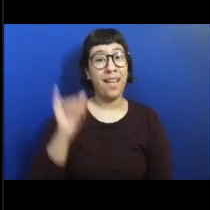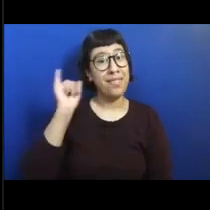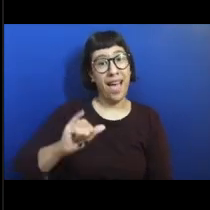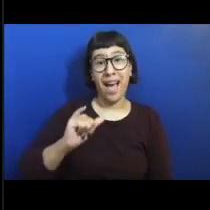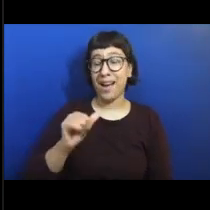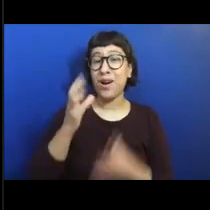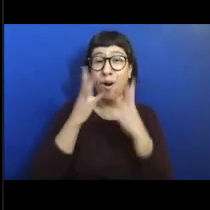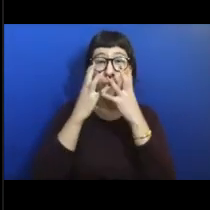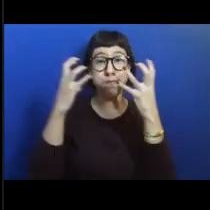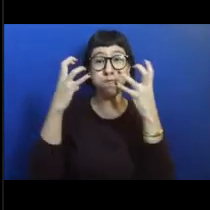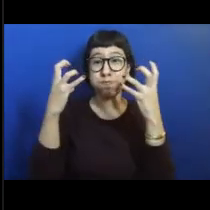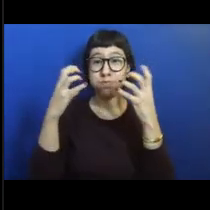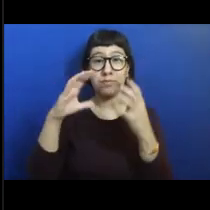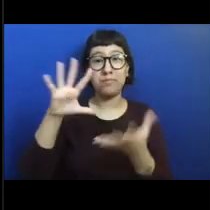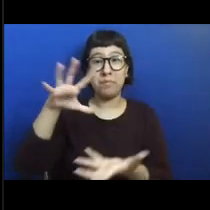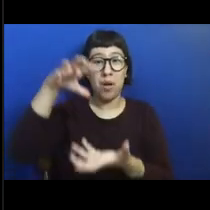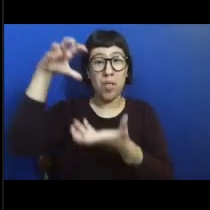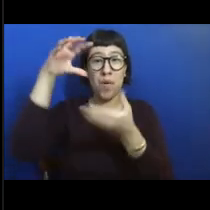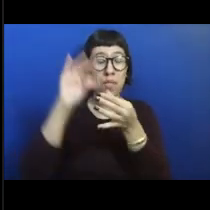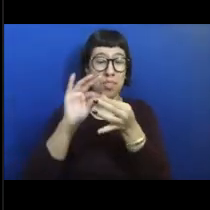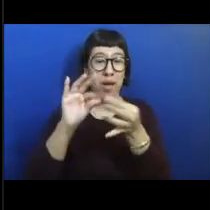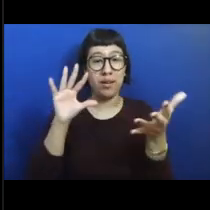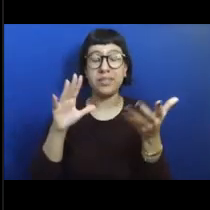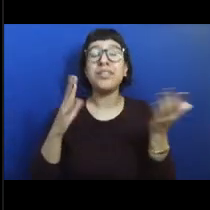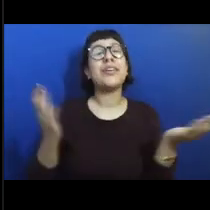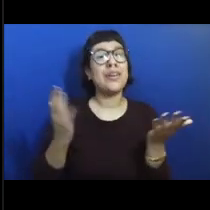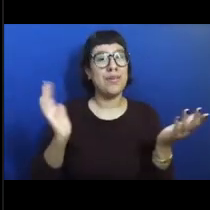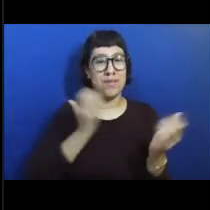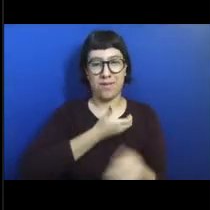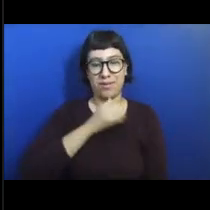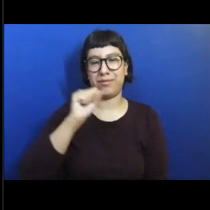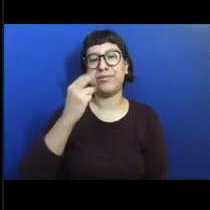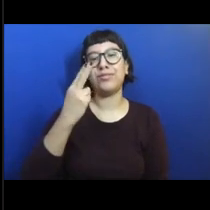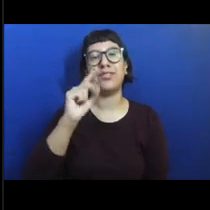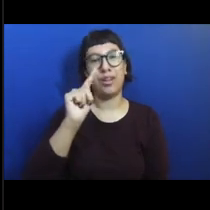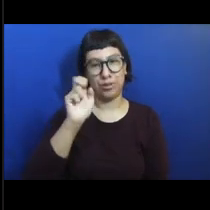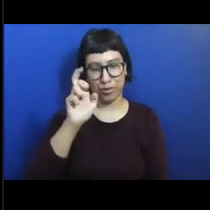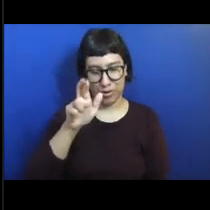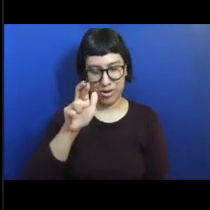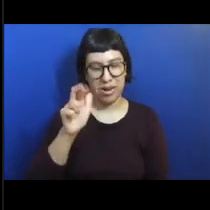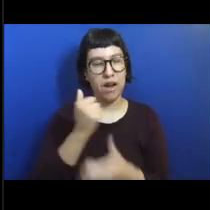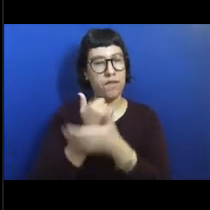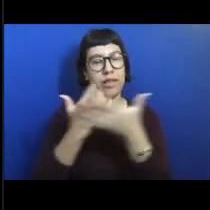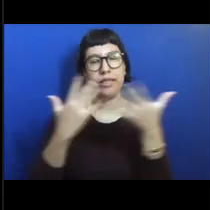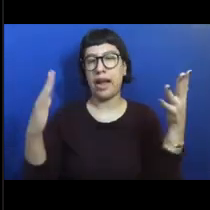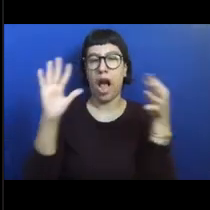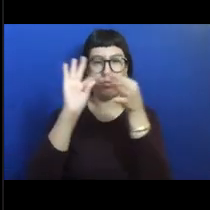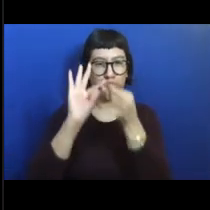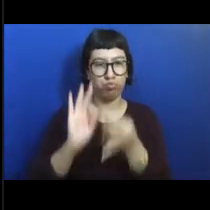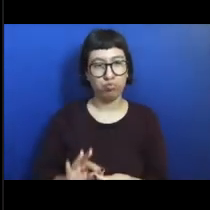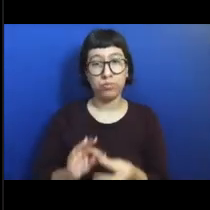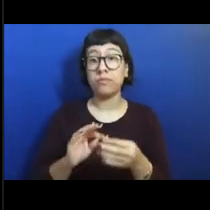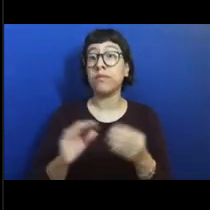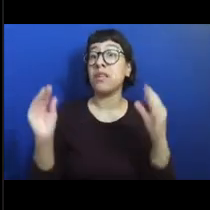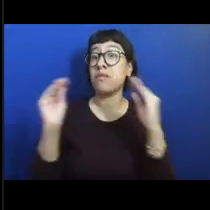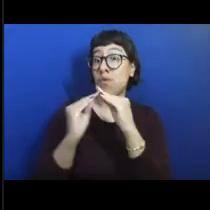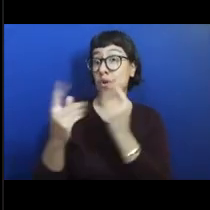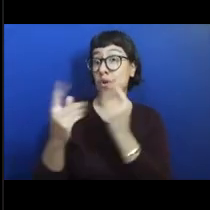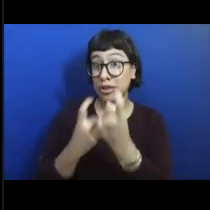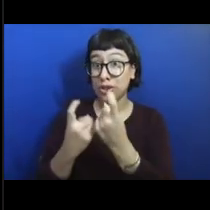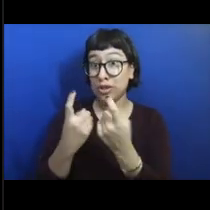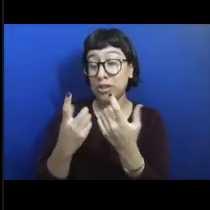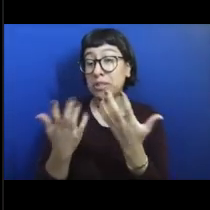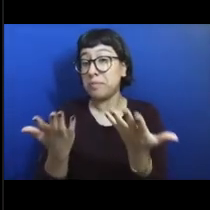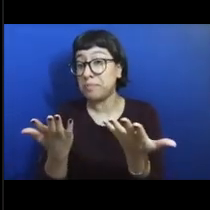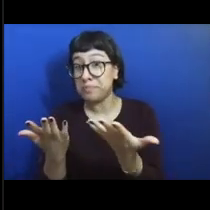launch, and it all starts right here in the shelter where they actually put everything together. And so with that, we will actually take another quick break here